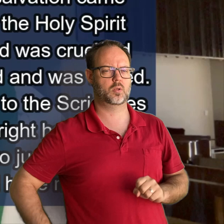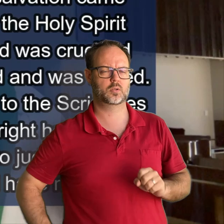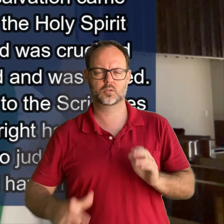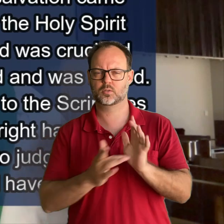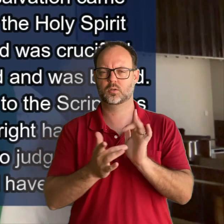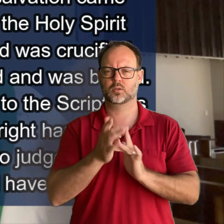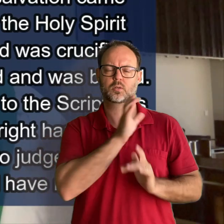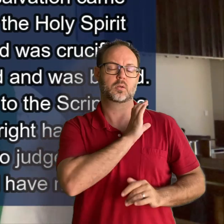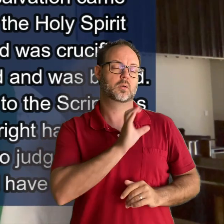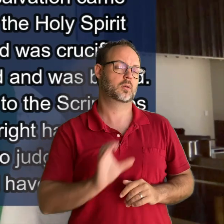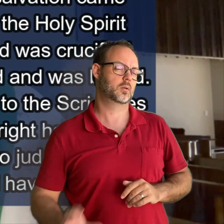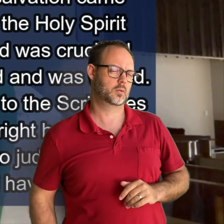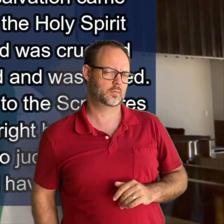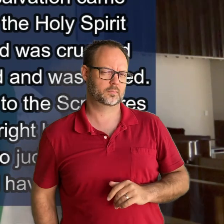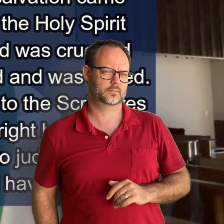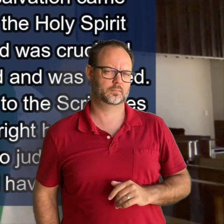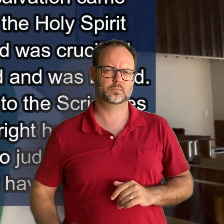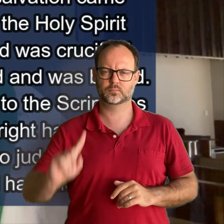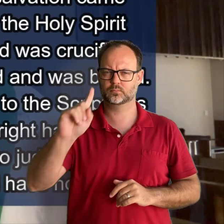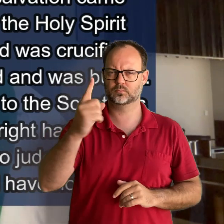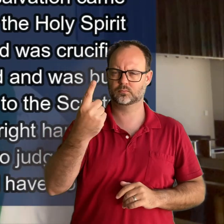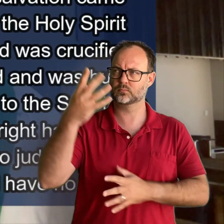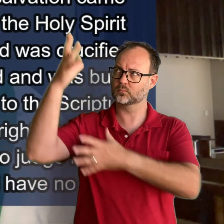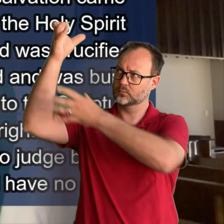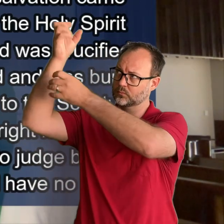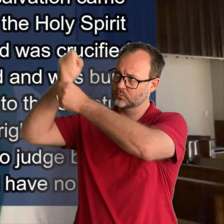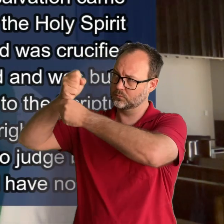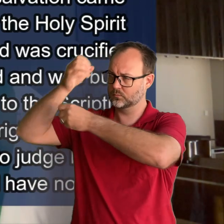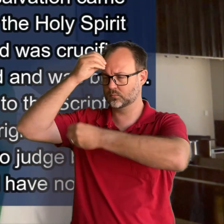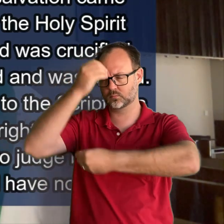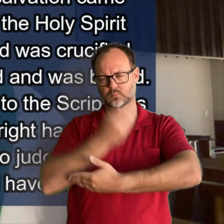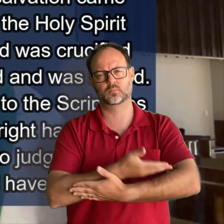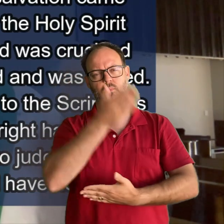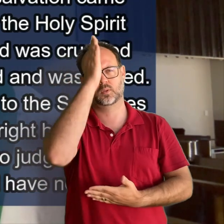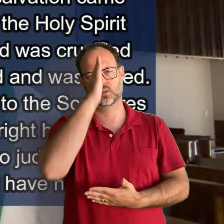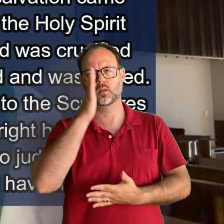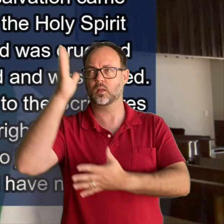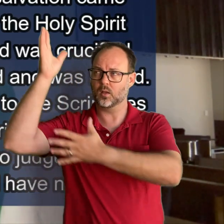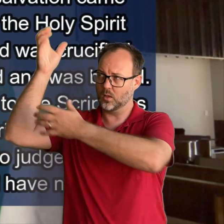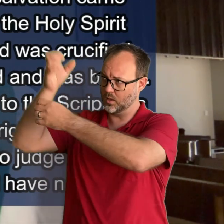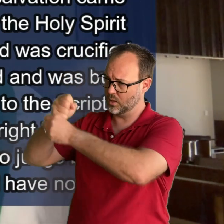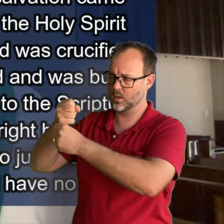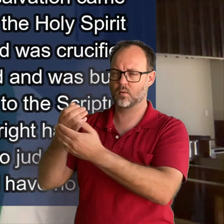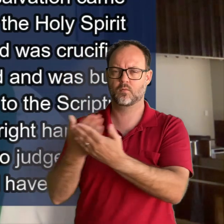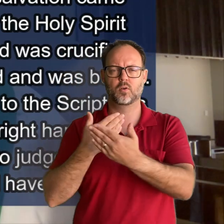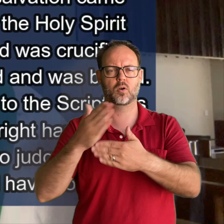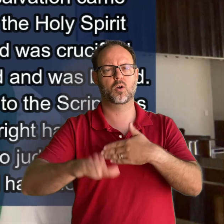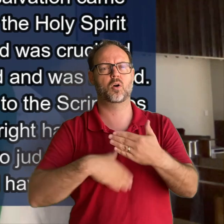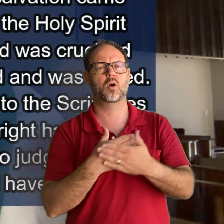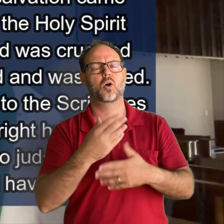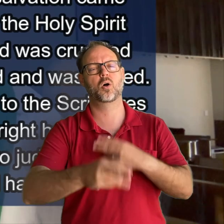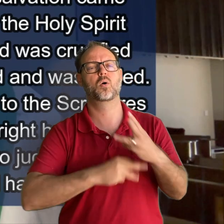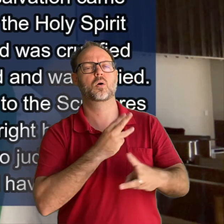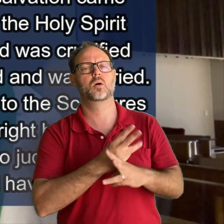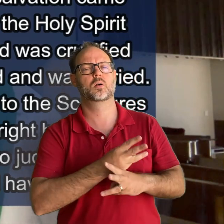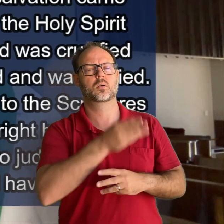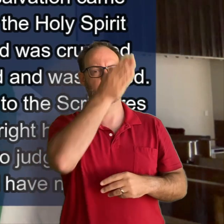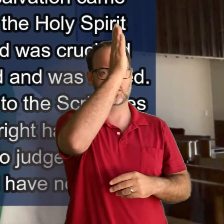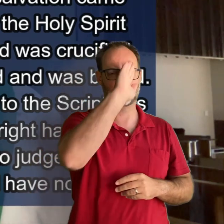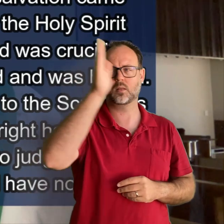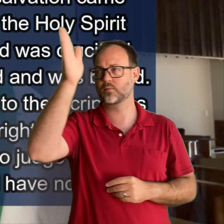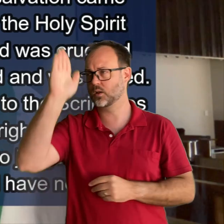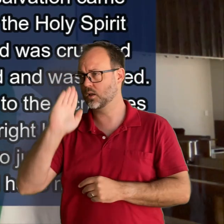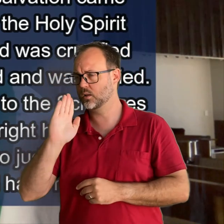in one Lord Jesus Christ, the only begotten Son of God, begotten of his Father before all